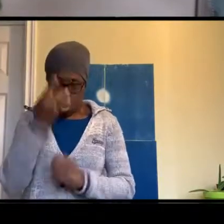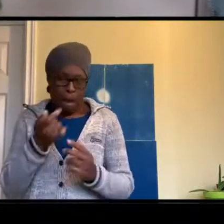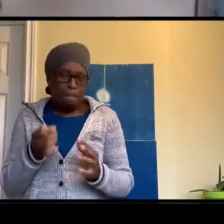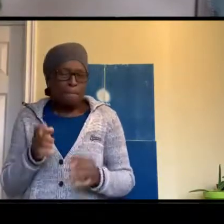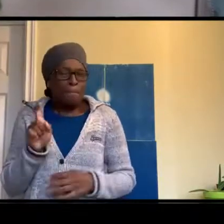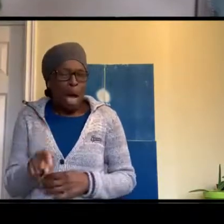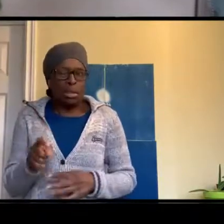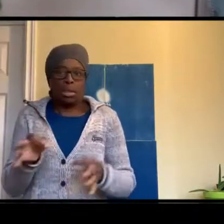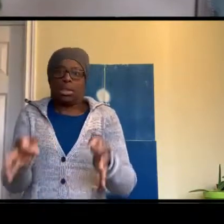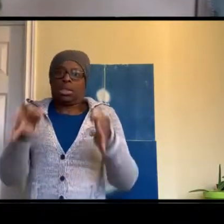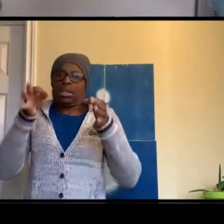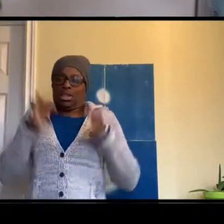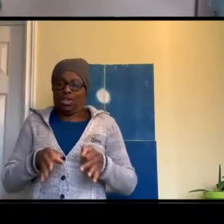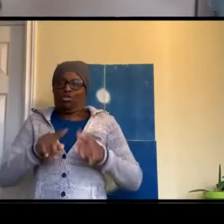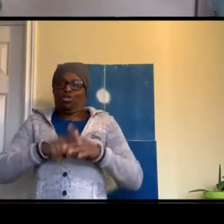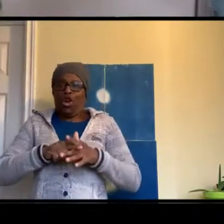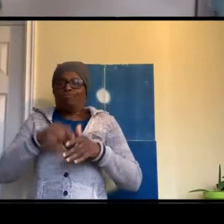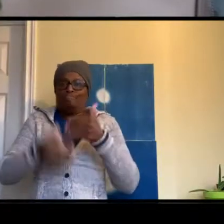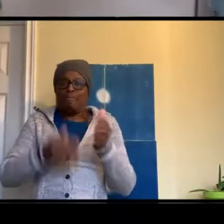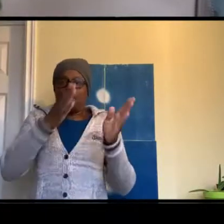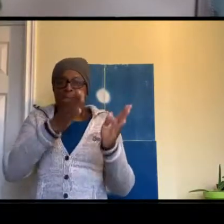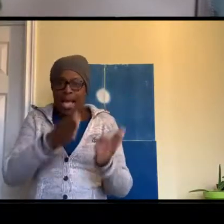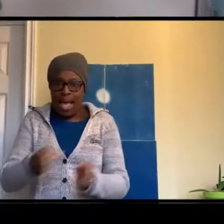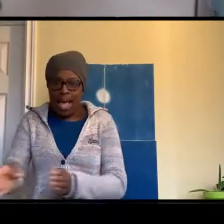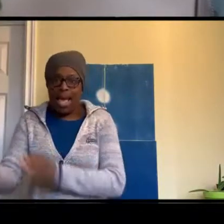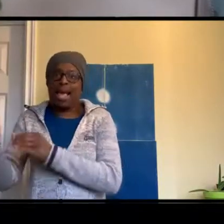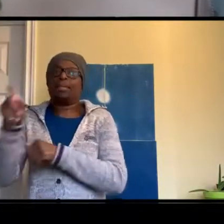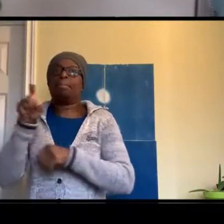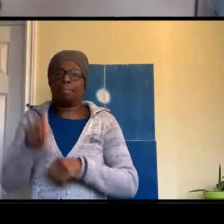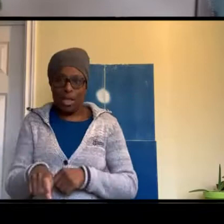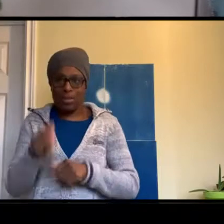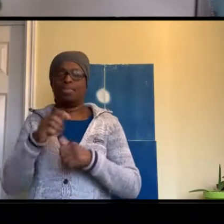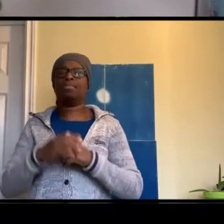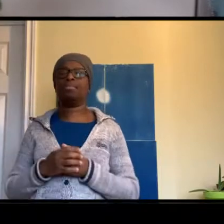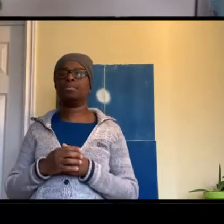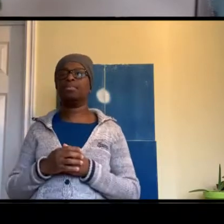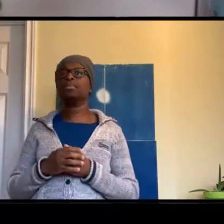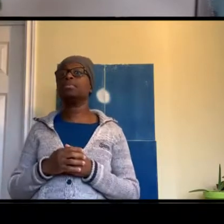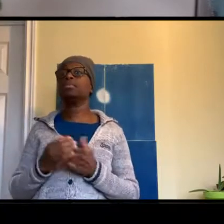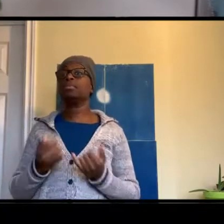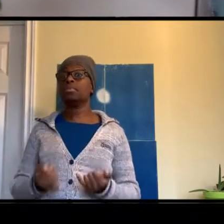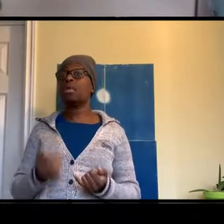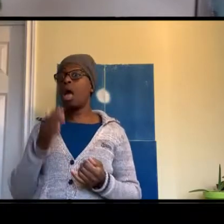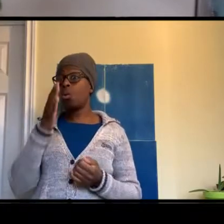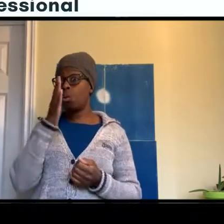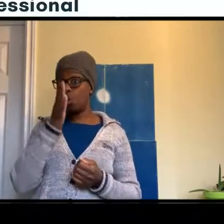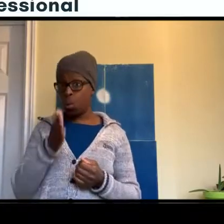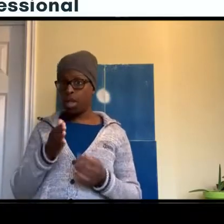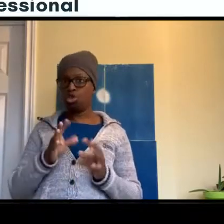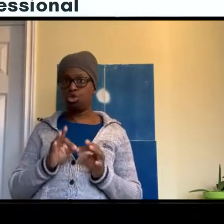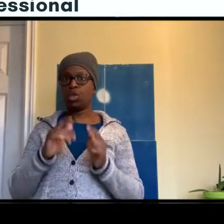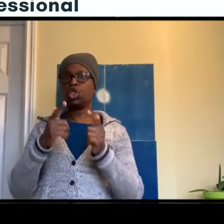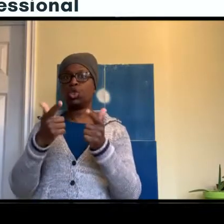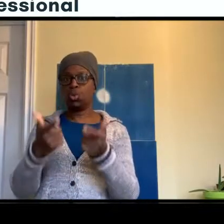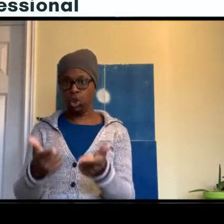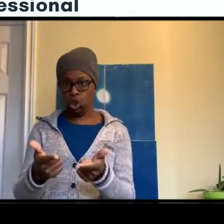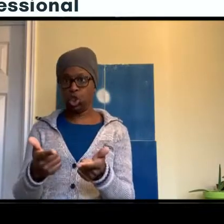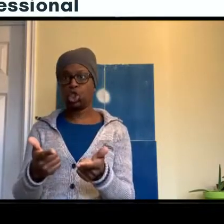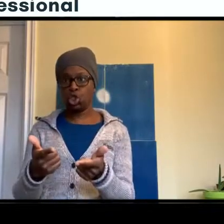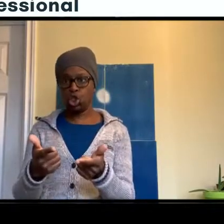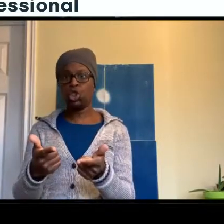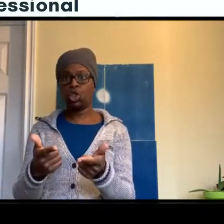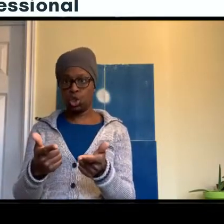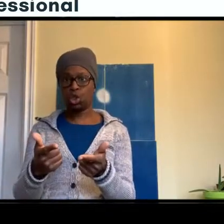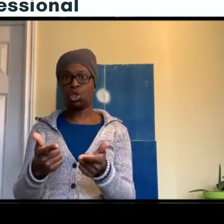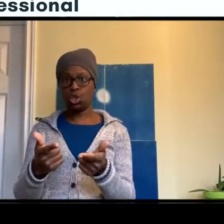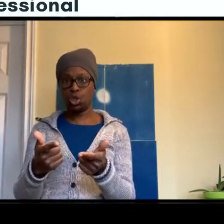So the next stream that we're going to talk about is still Arts Nova Scotia, but this is under grants to organizations or small groups. So these